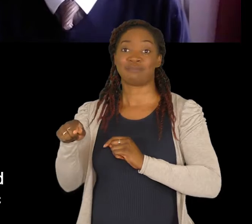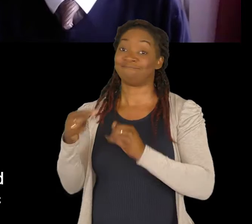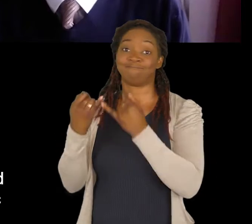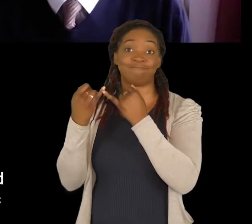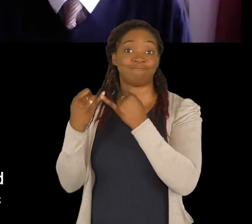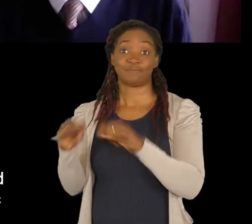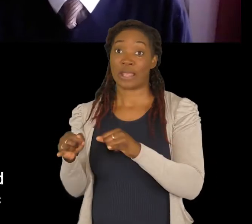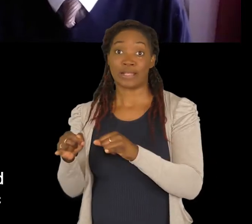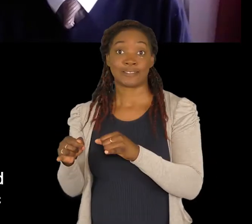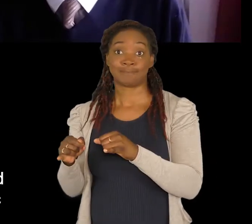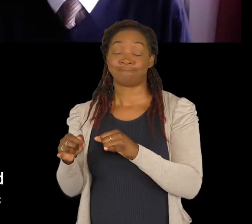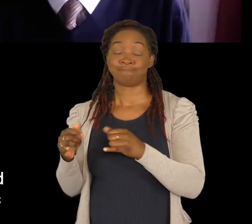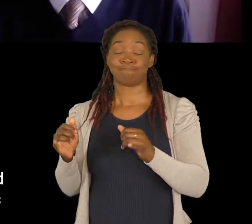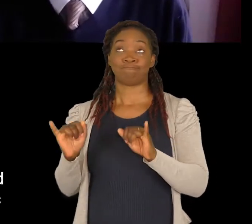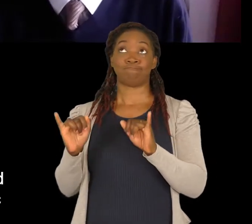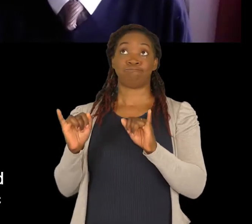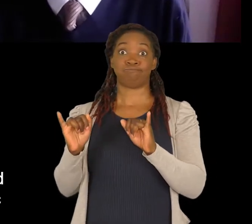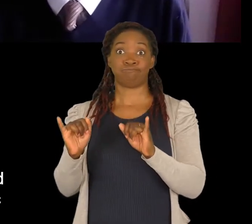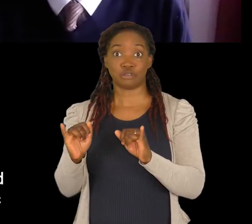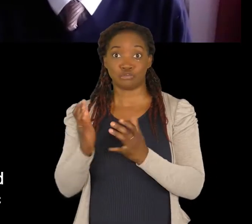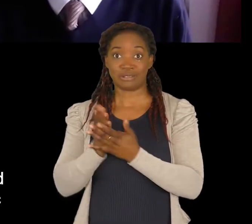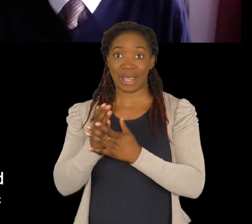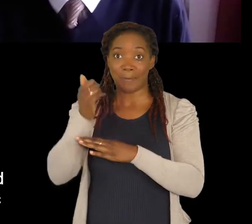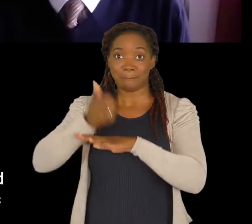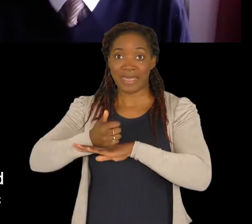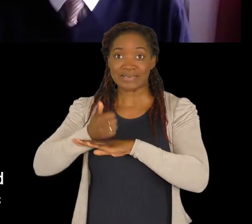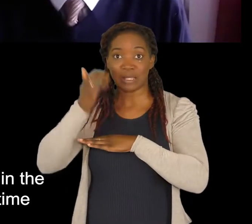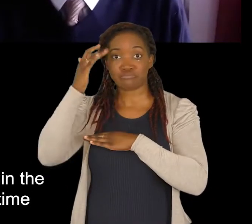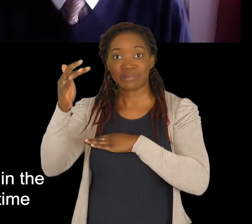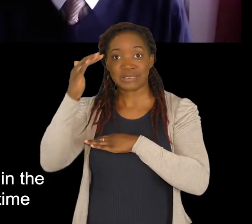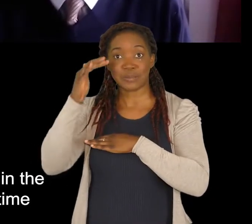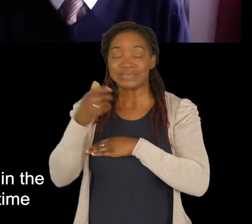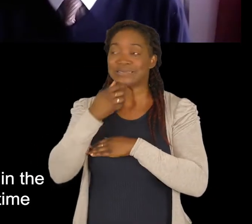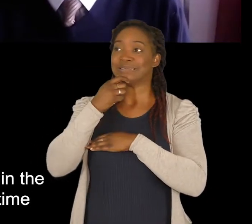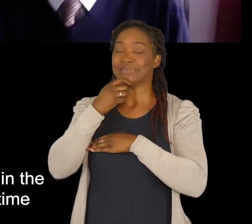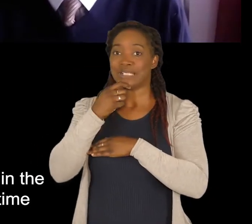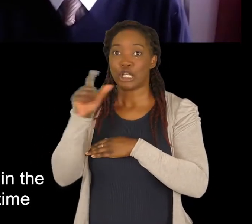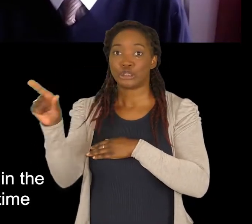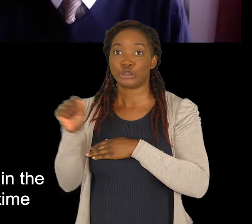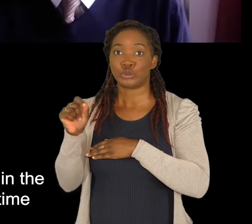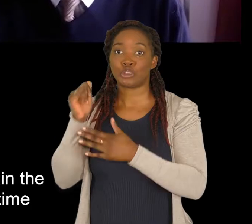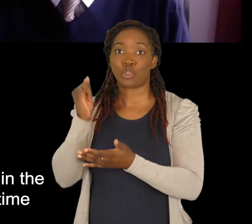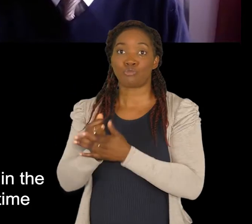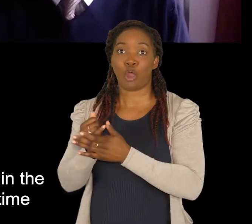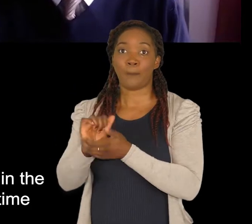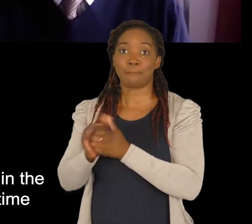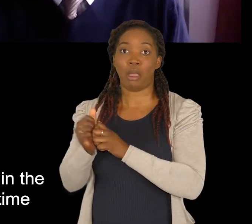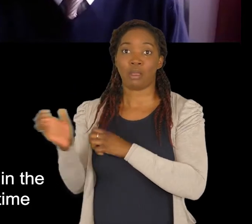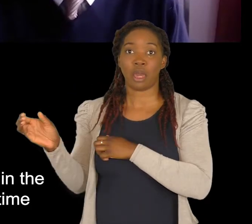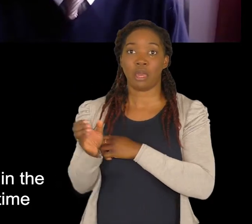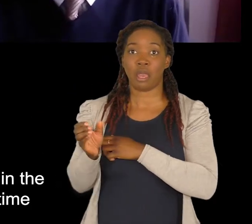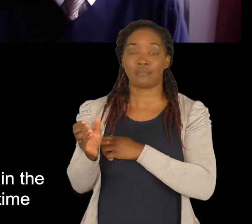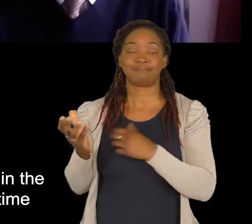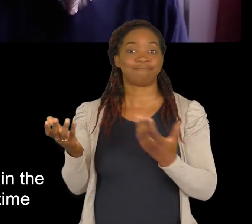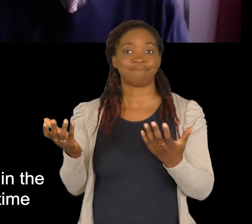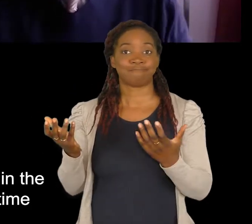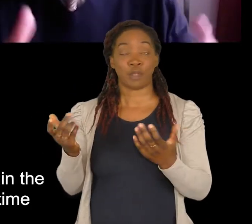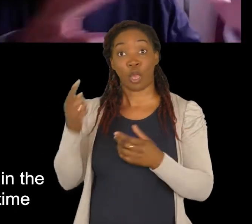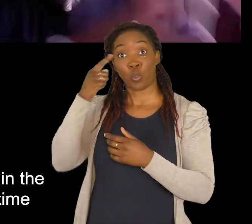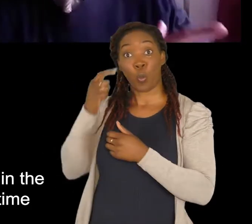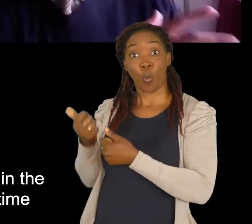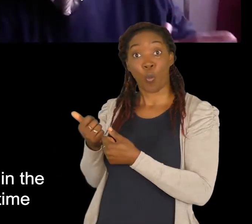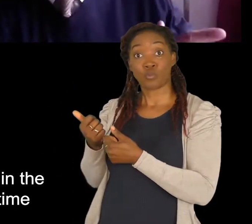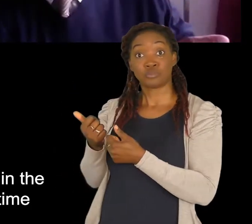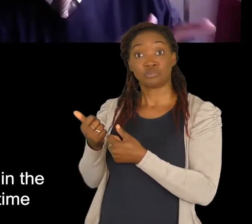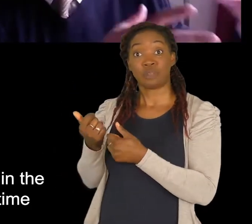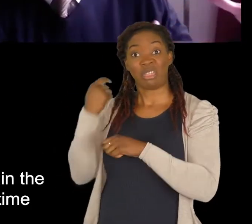And I failed, you know, and I failed on some really basic principles of choosing the wrong partners within the business, or